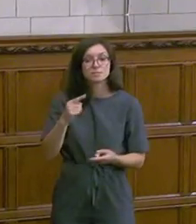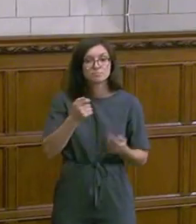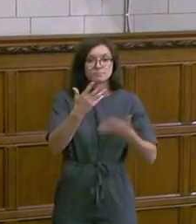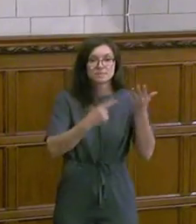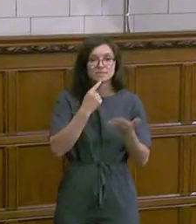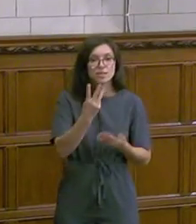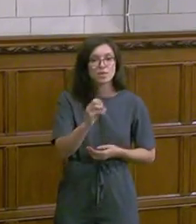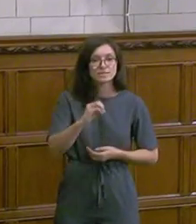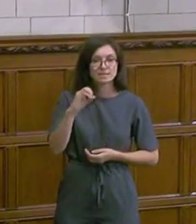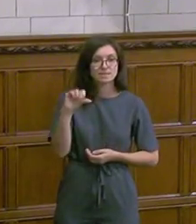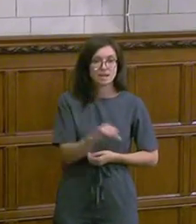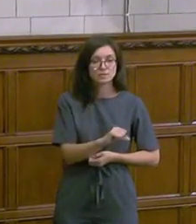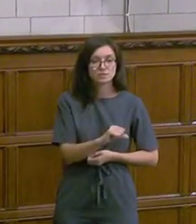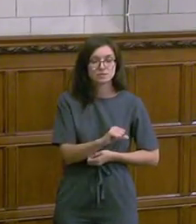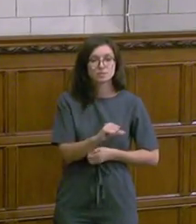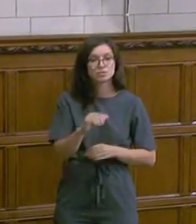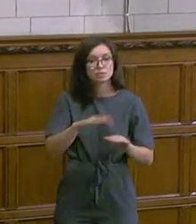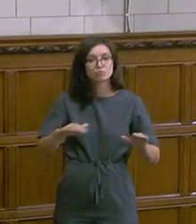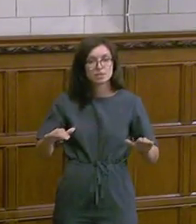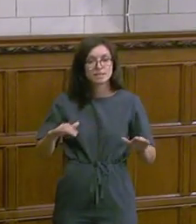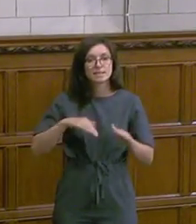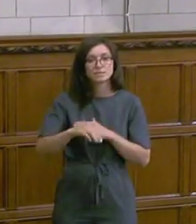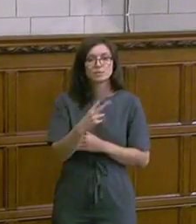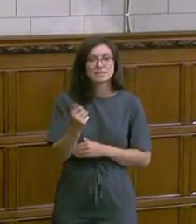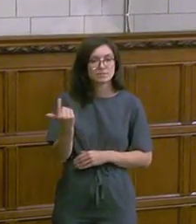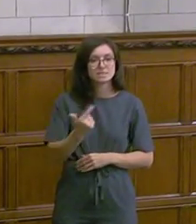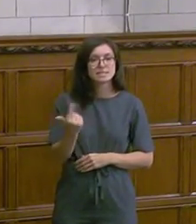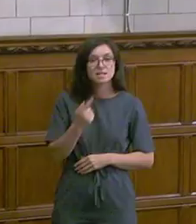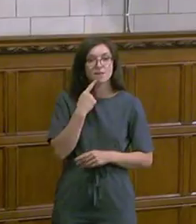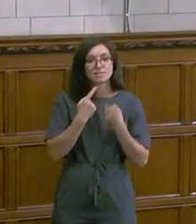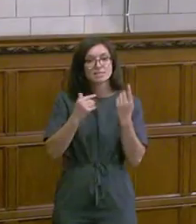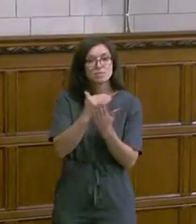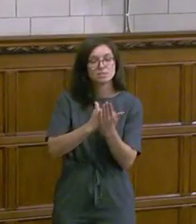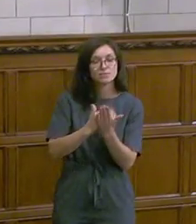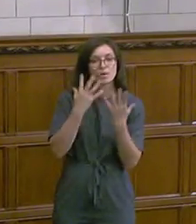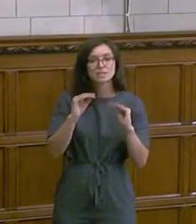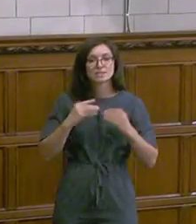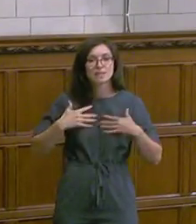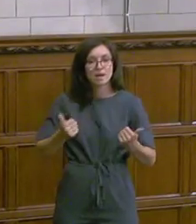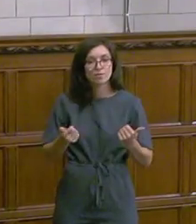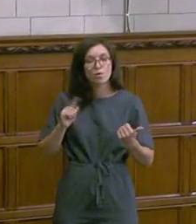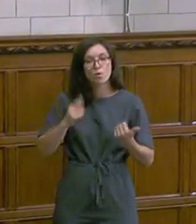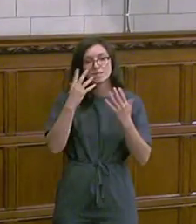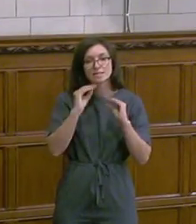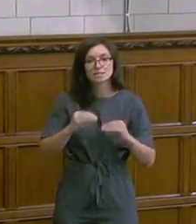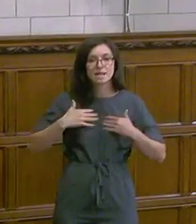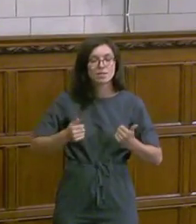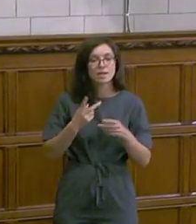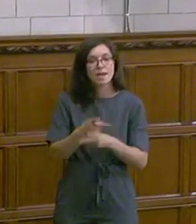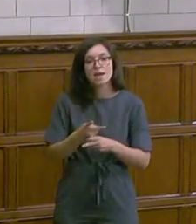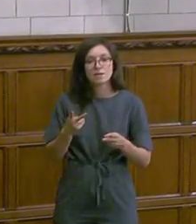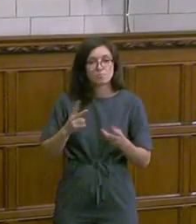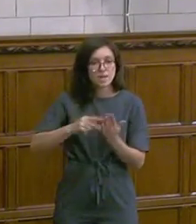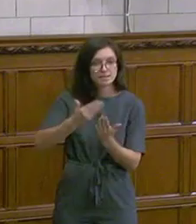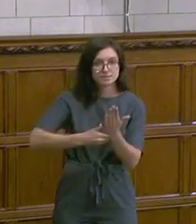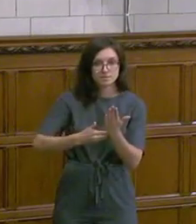more children in 2017 with statements on education, health and care plans than in the previous